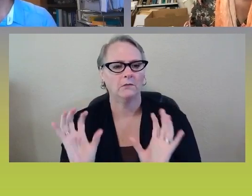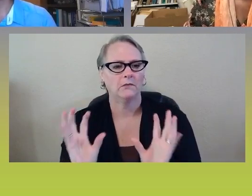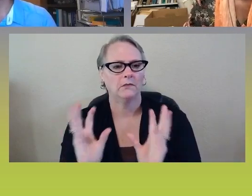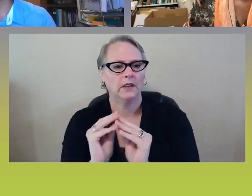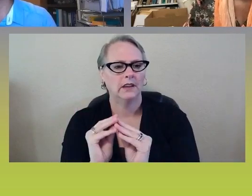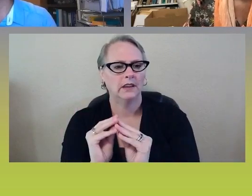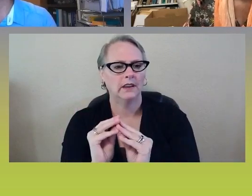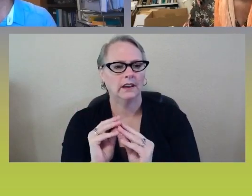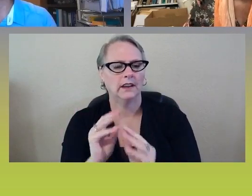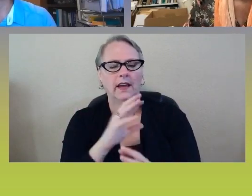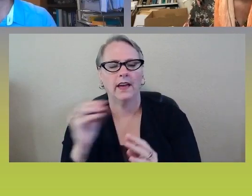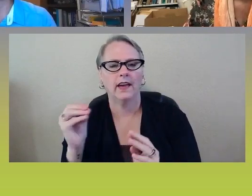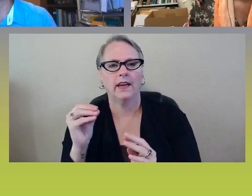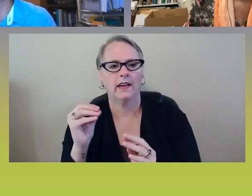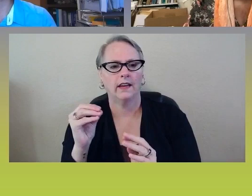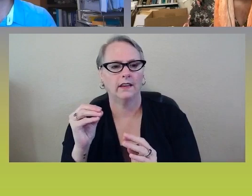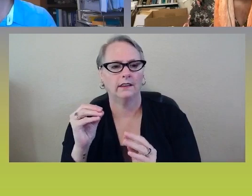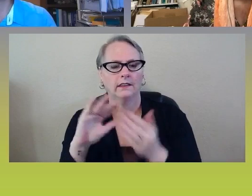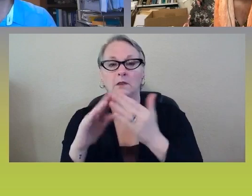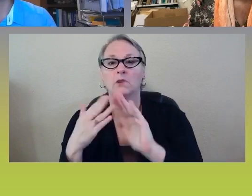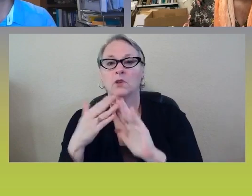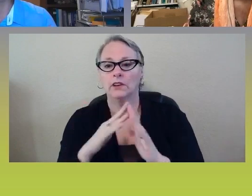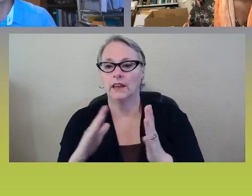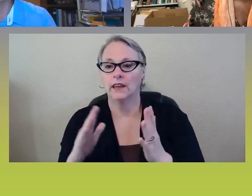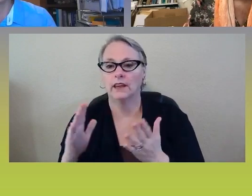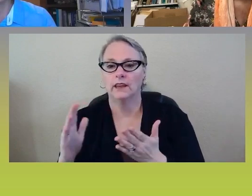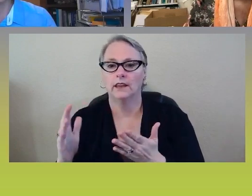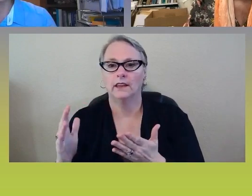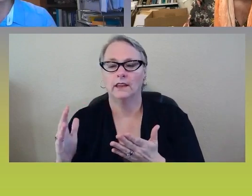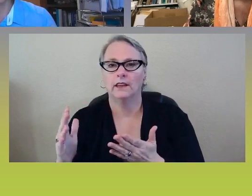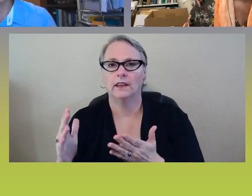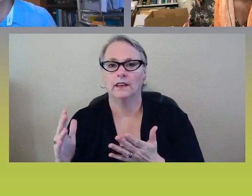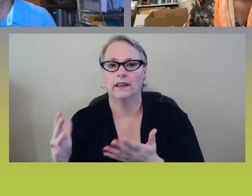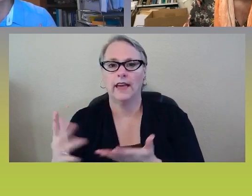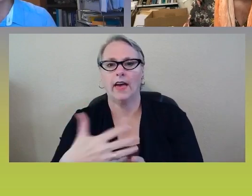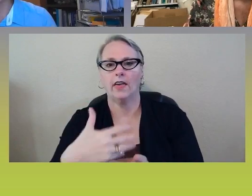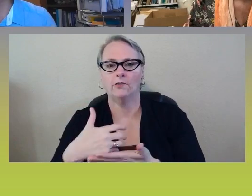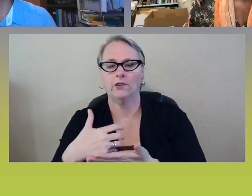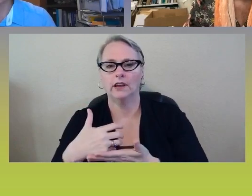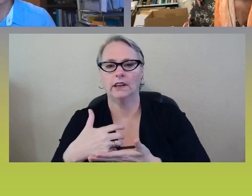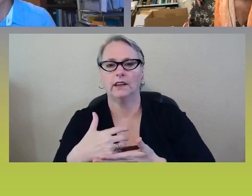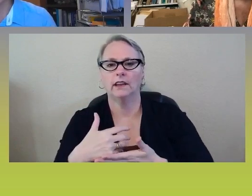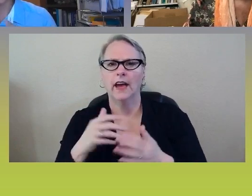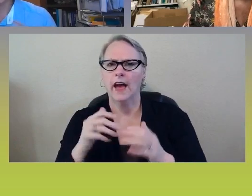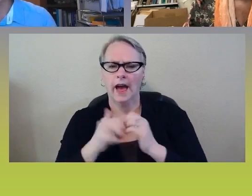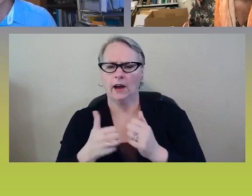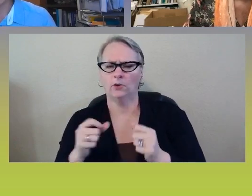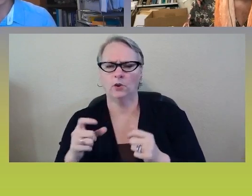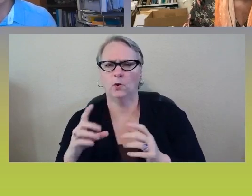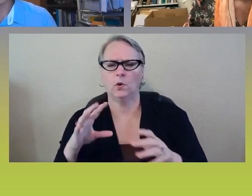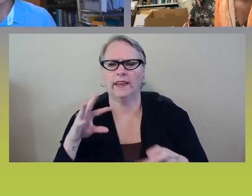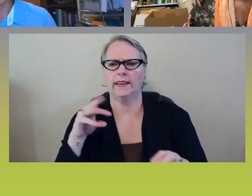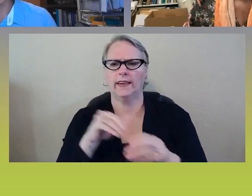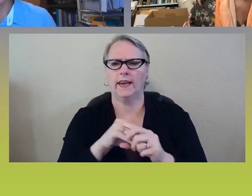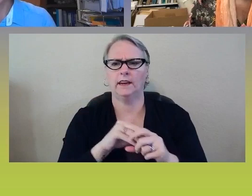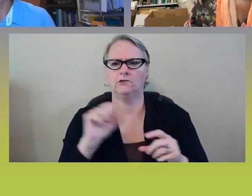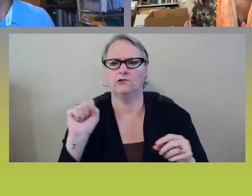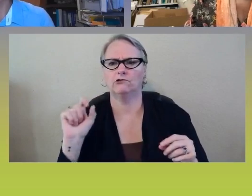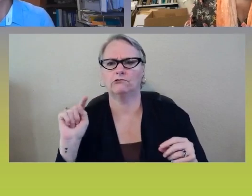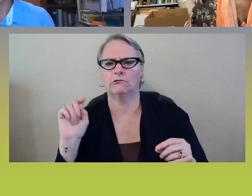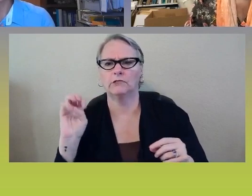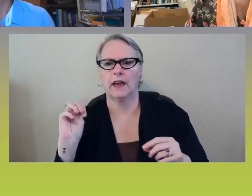you tell us a little bit more about how to engage STEM learning experience in these other areas